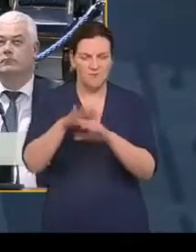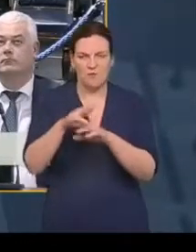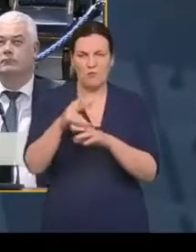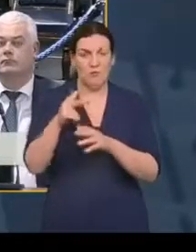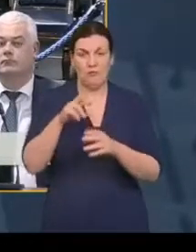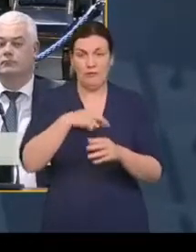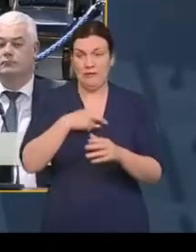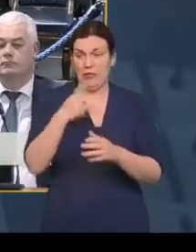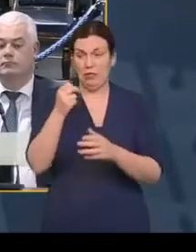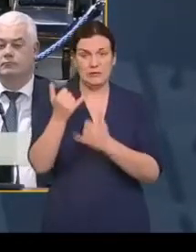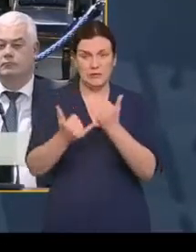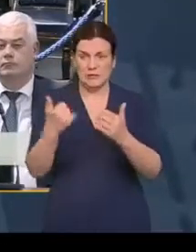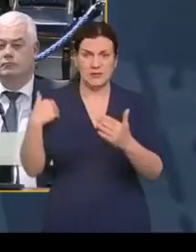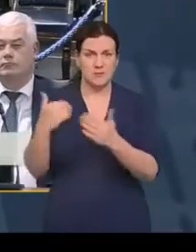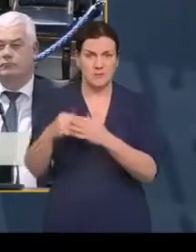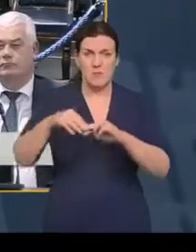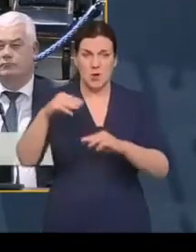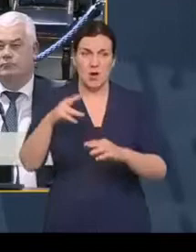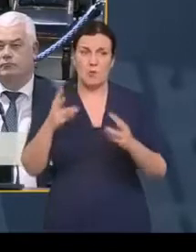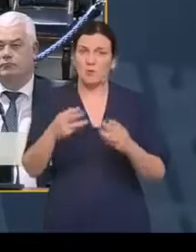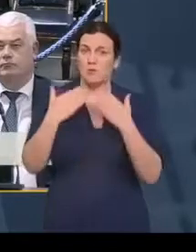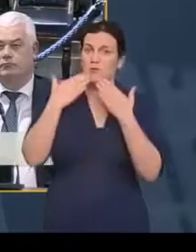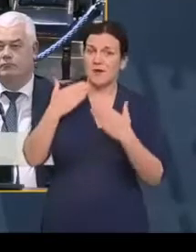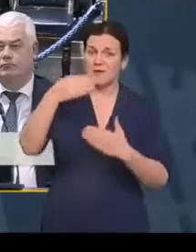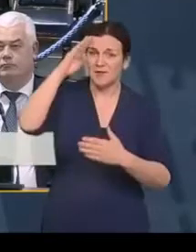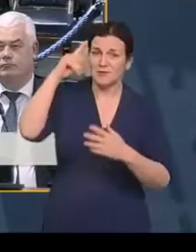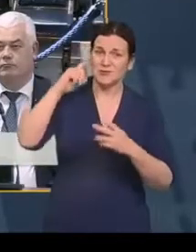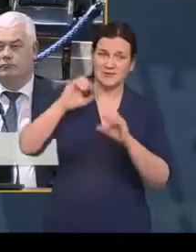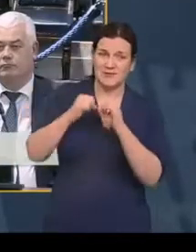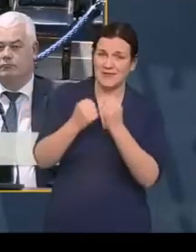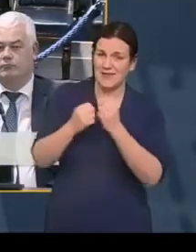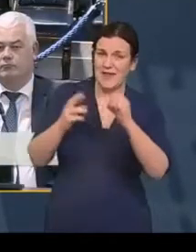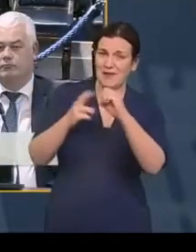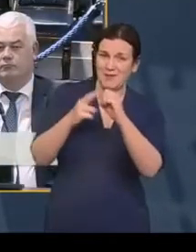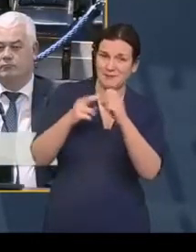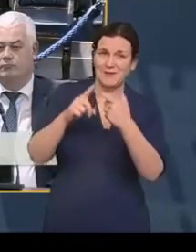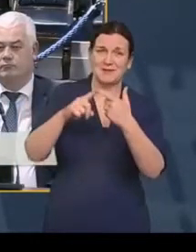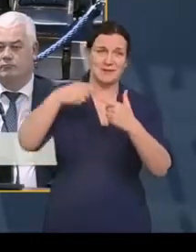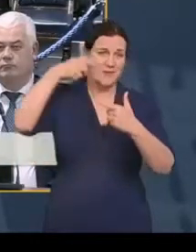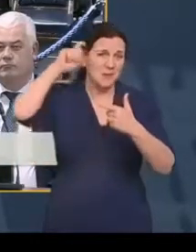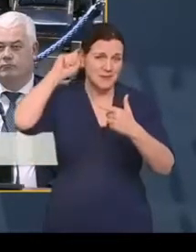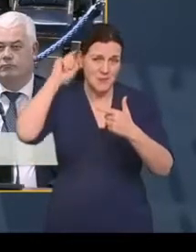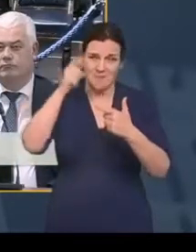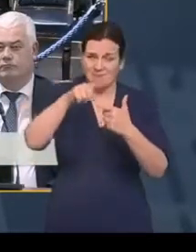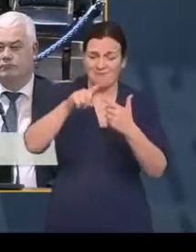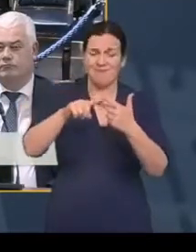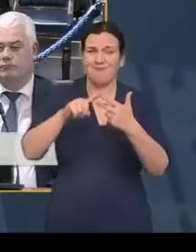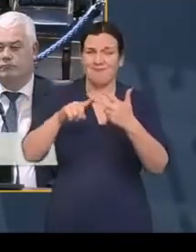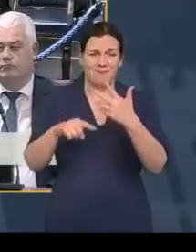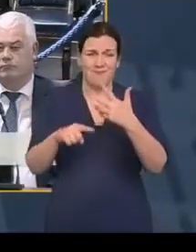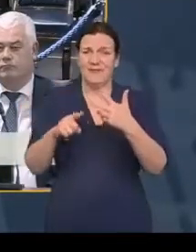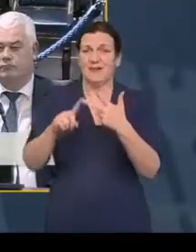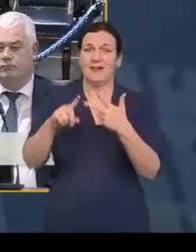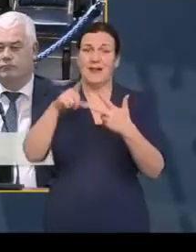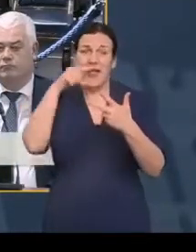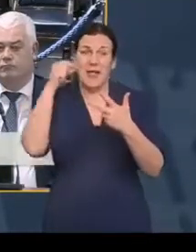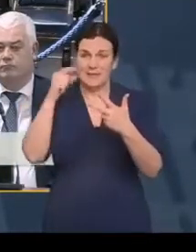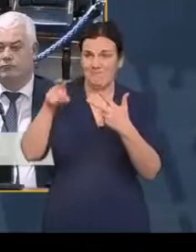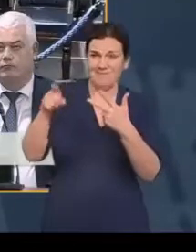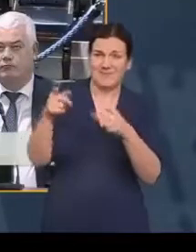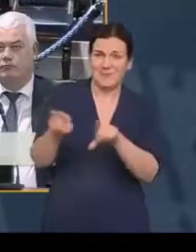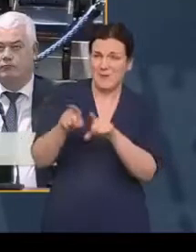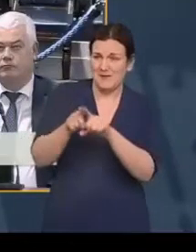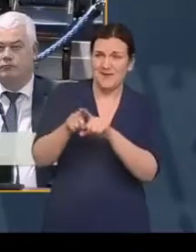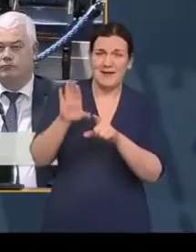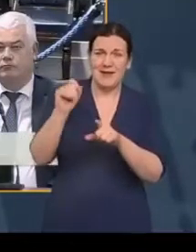for over 3 decades. I'd like to thank the Irish Deaf Society and Eddie Redmond and John Bosco Comina, and to